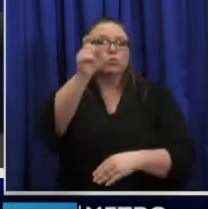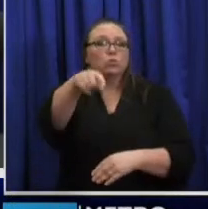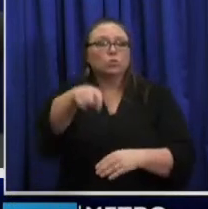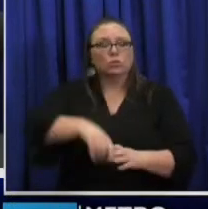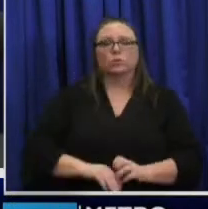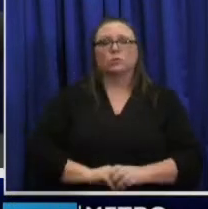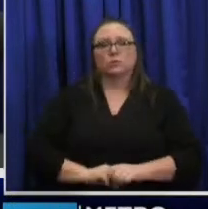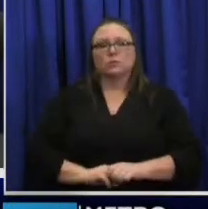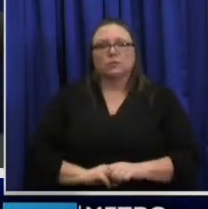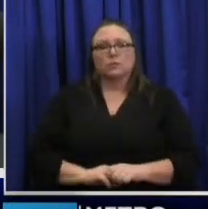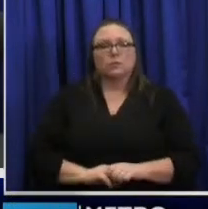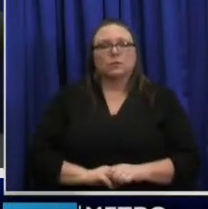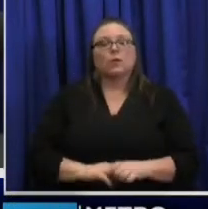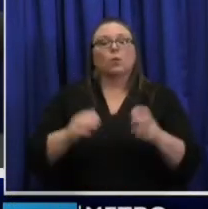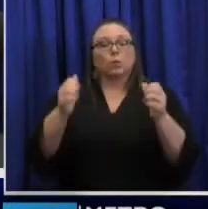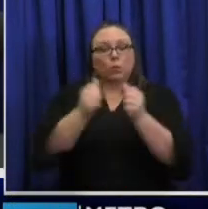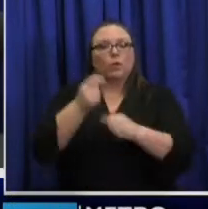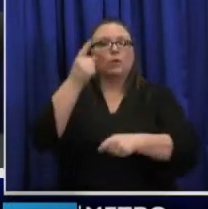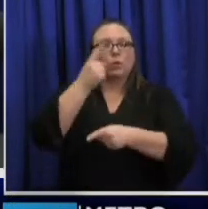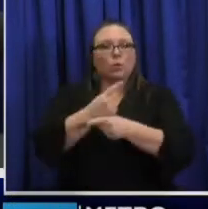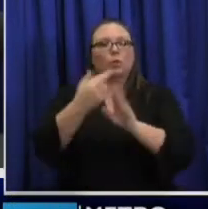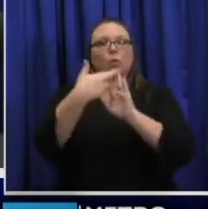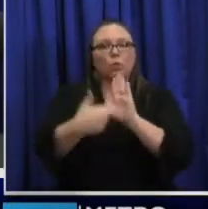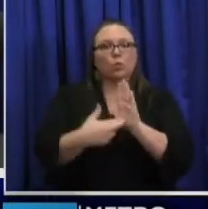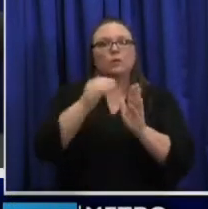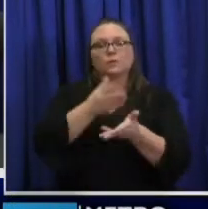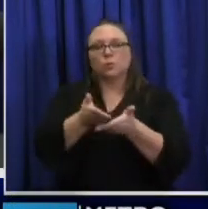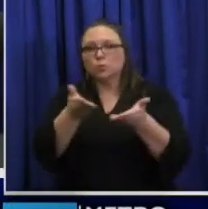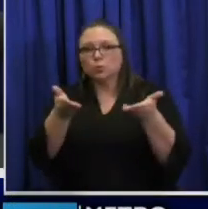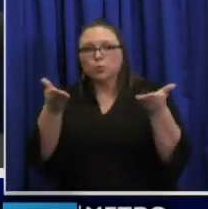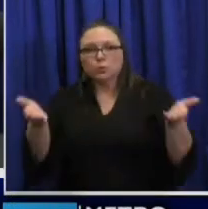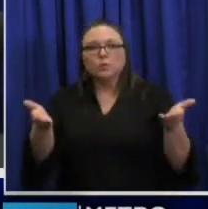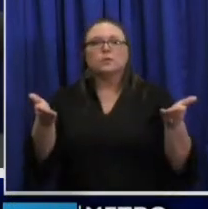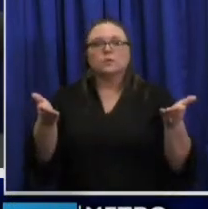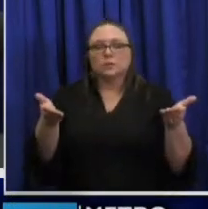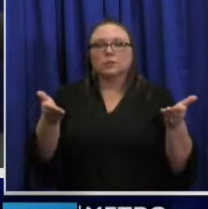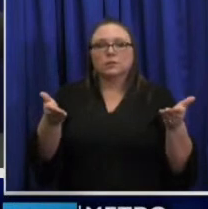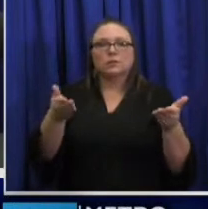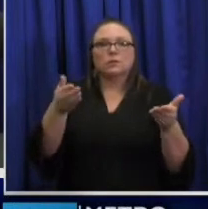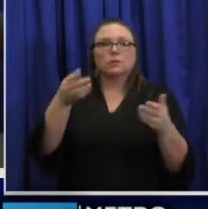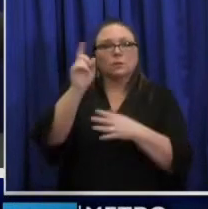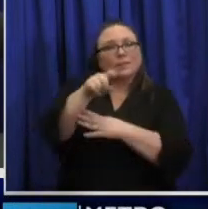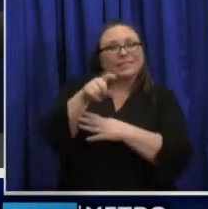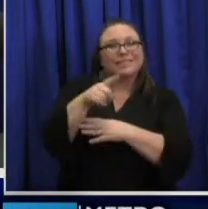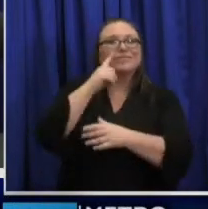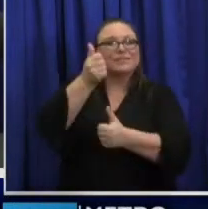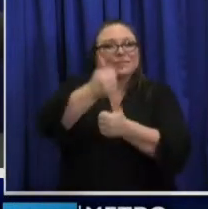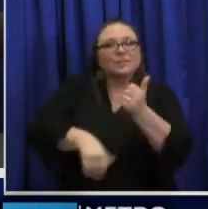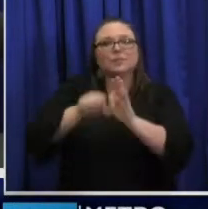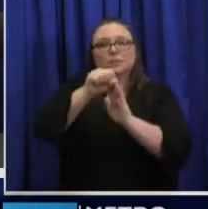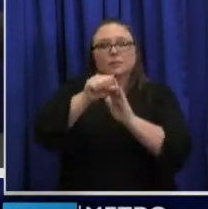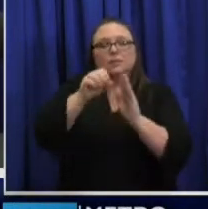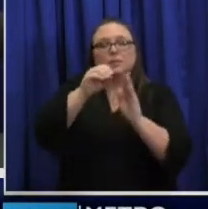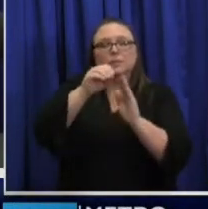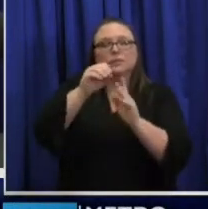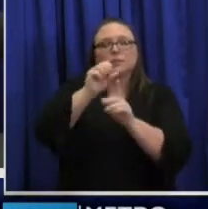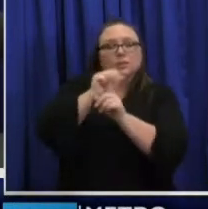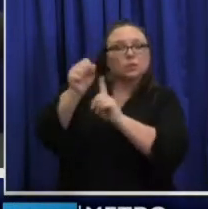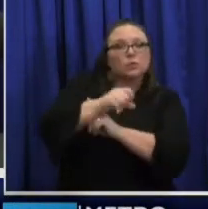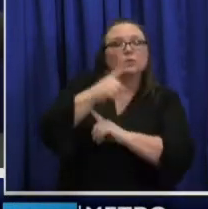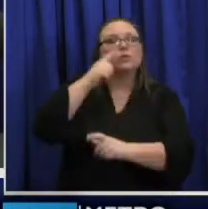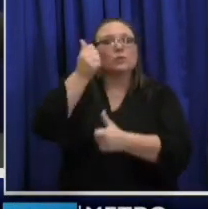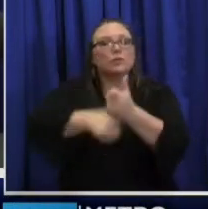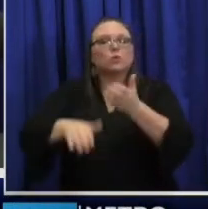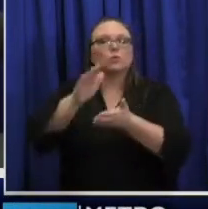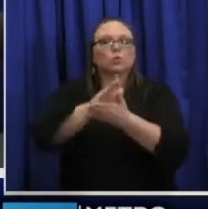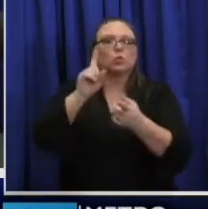with the protocols and the resources that are needed in each situation of each school to reopen